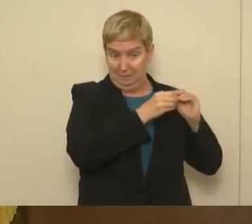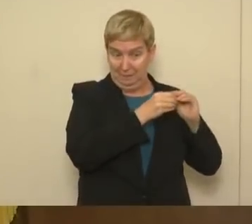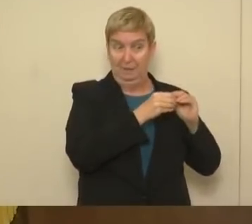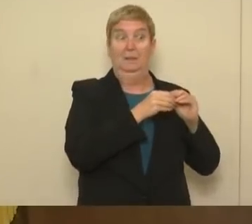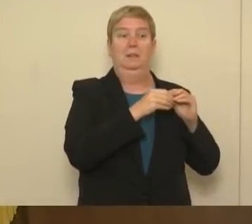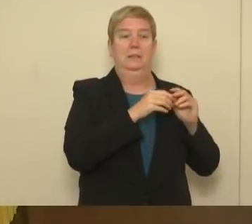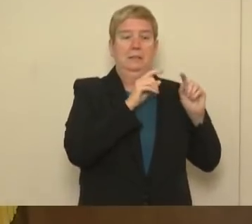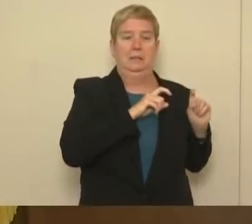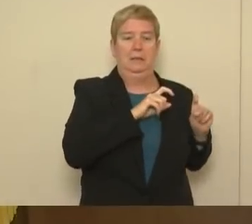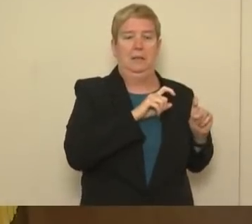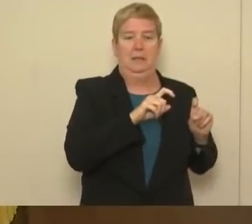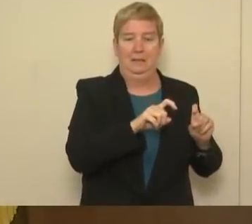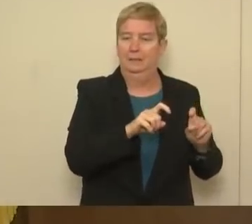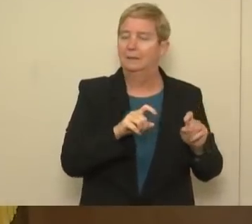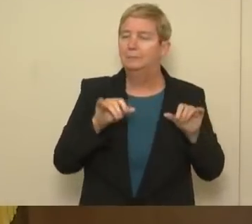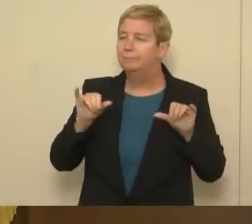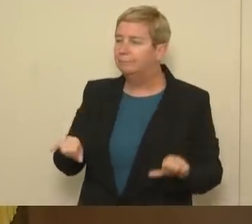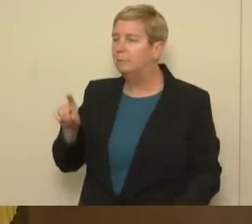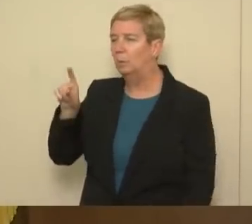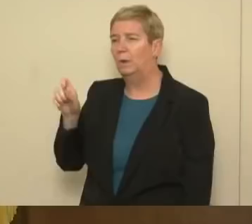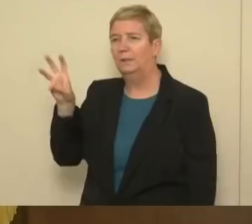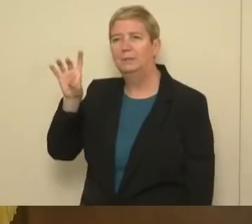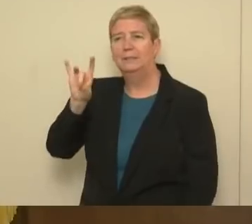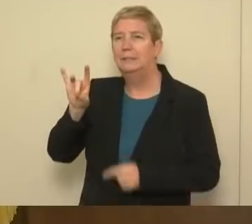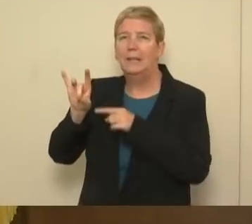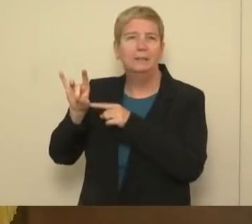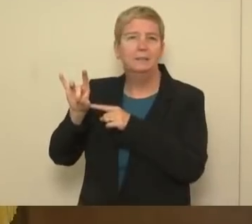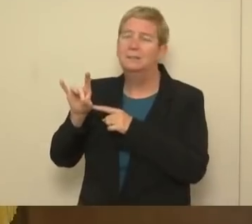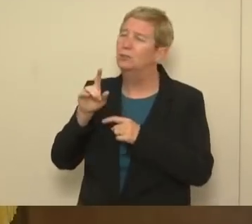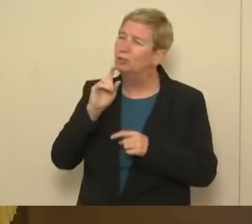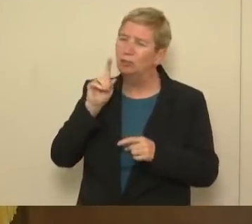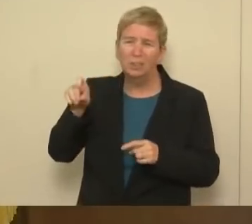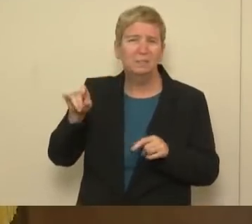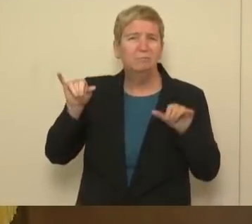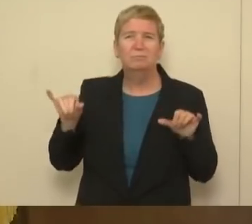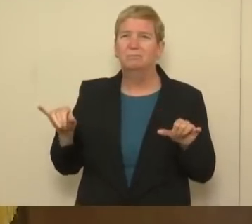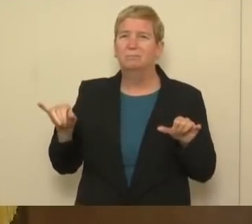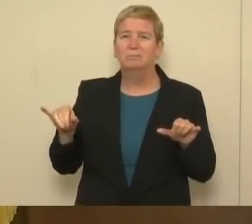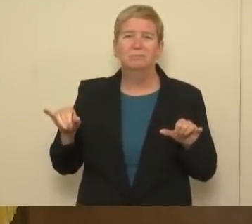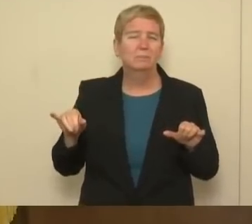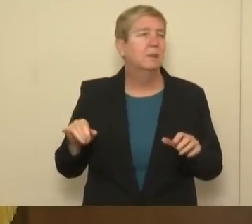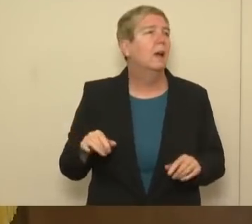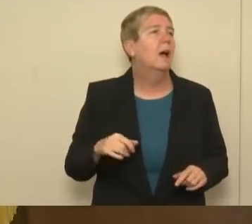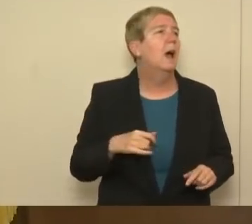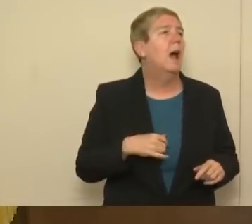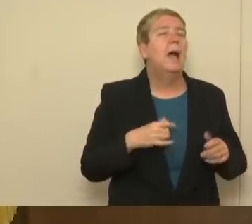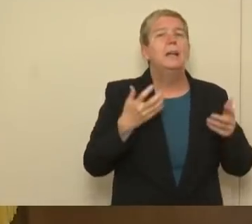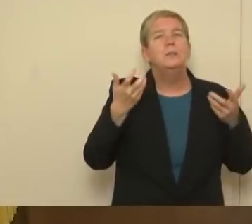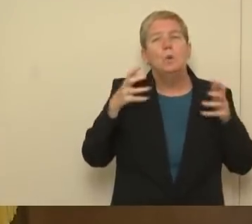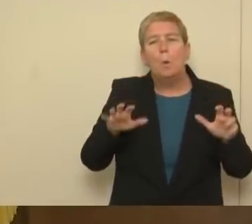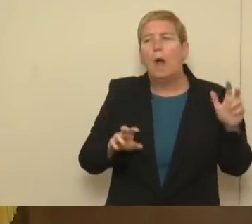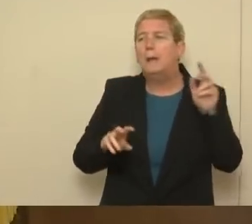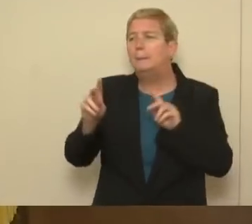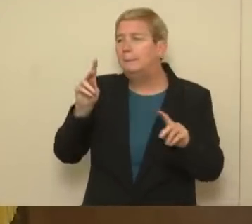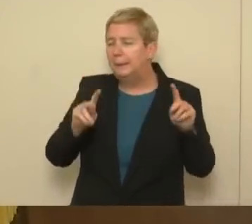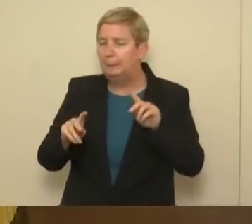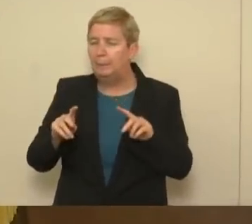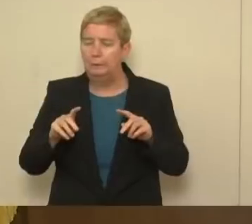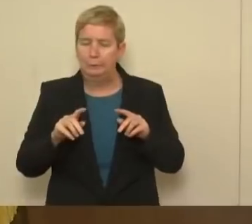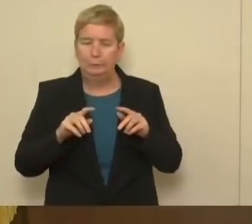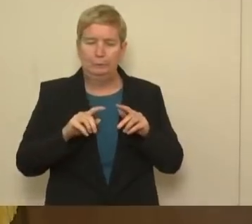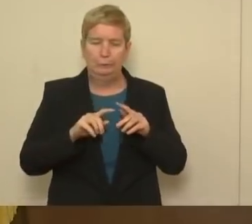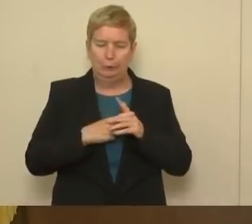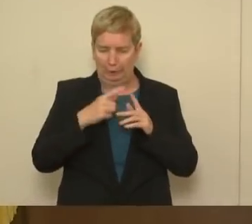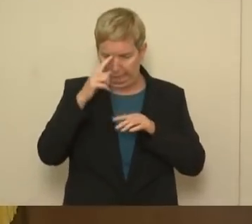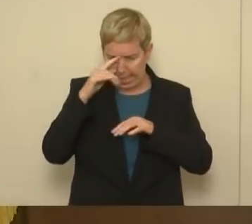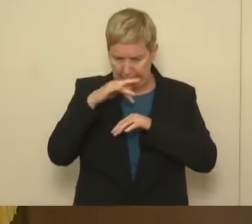you're looking for. I don't want folks to get into this place because it's not scientifically or mathematically